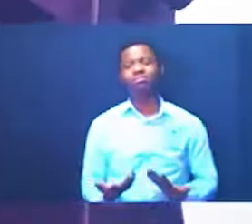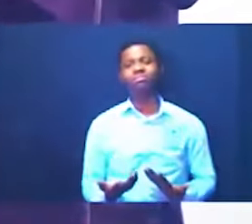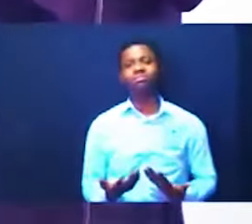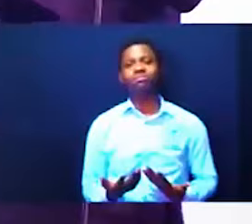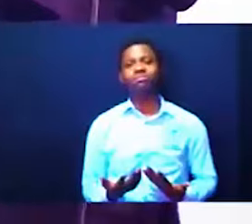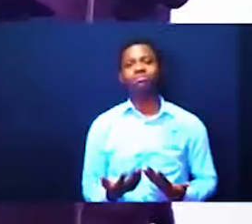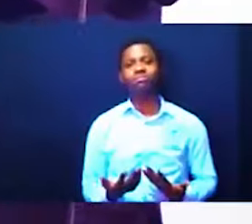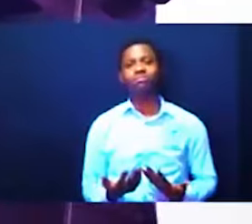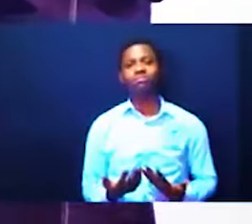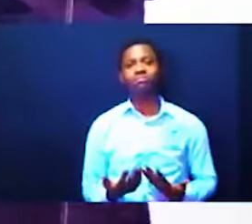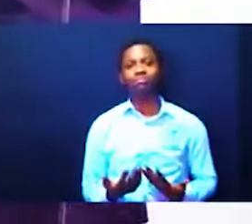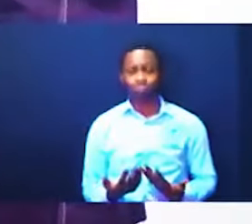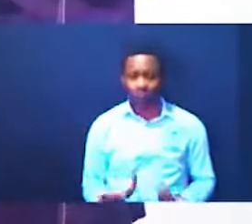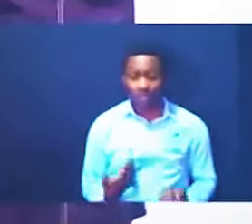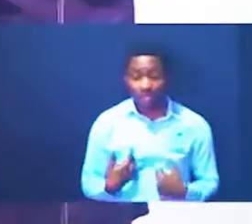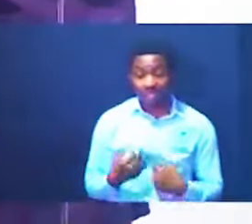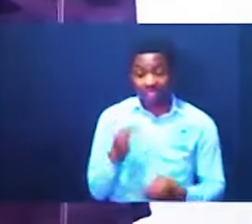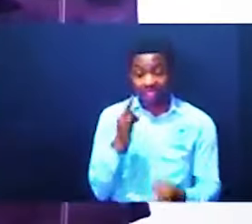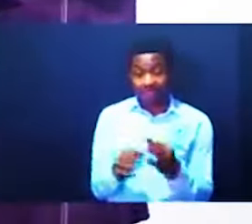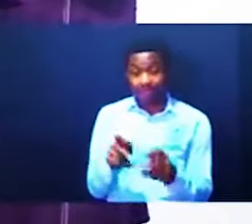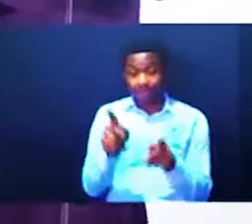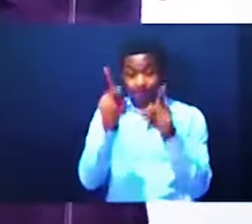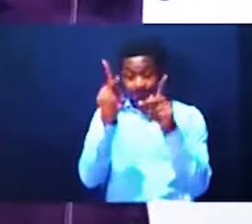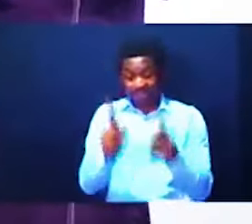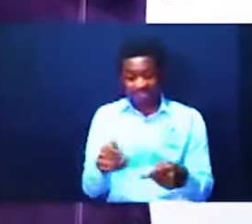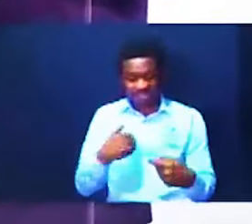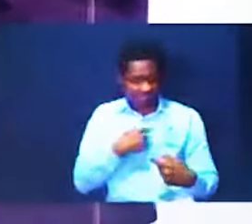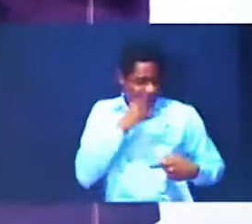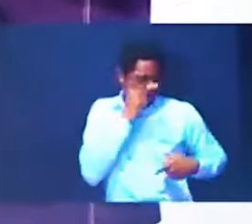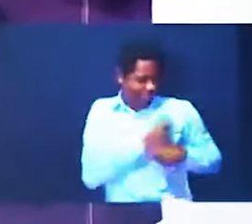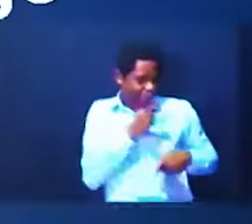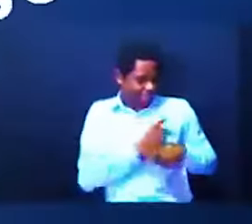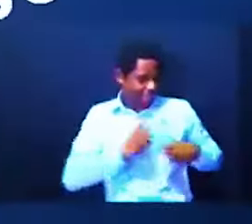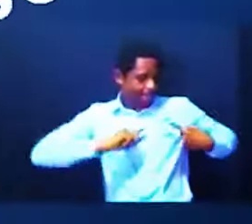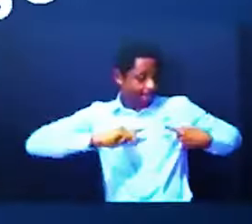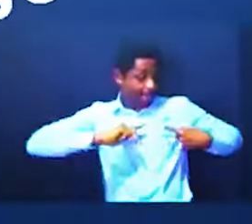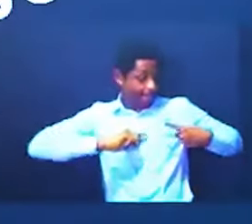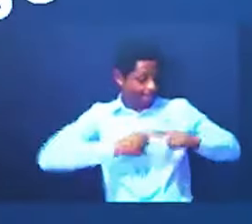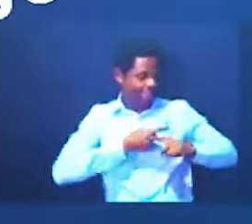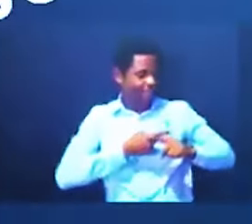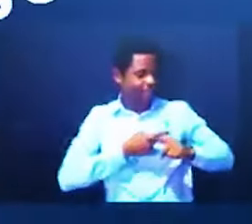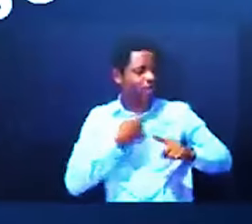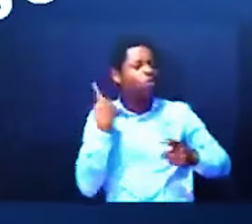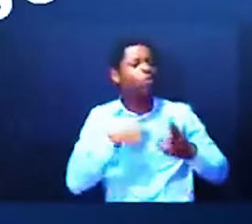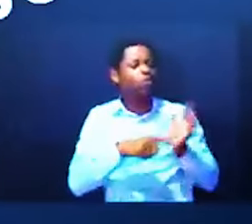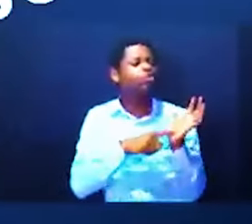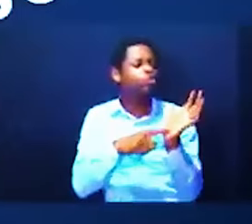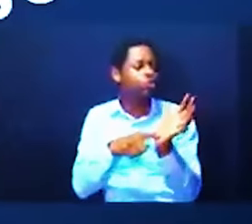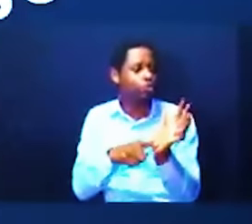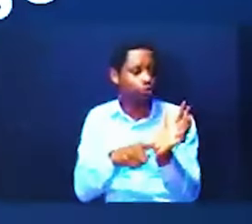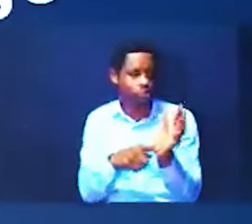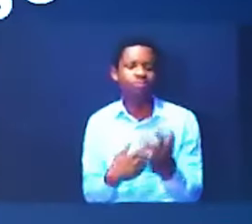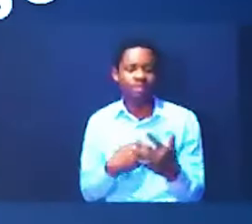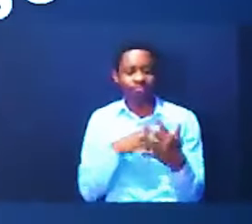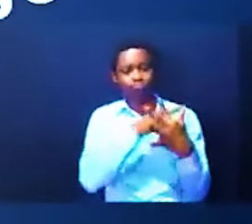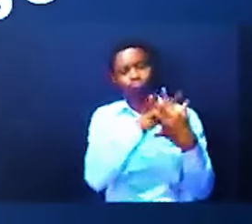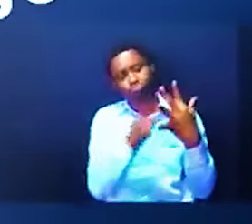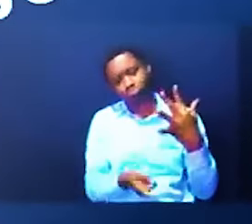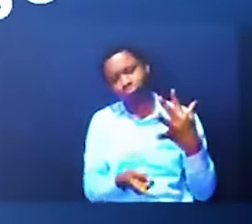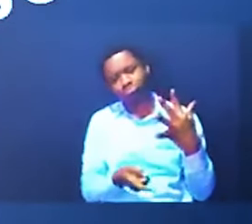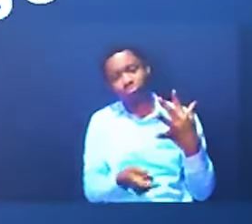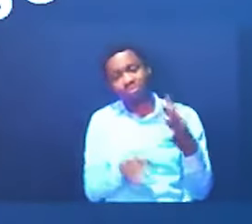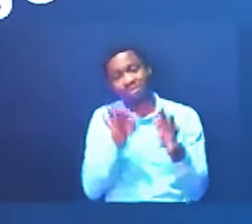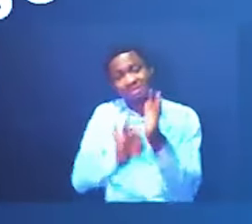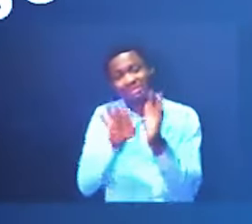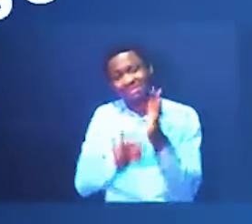are signs that you are holding on to a grudge? E die ne chere se wanya obi hu mna se po. Now I'll talk about six of